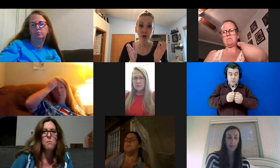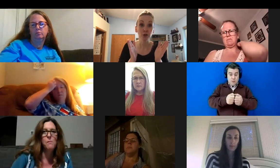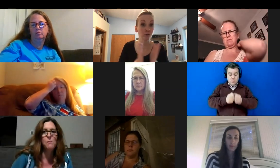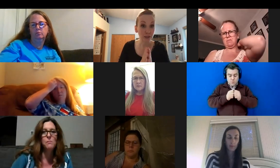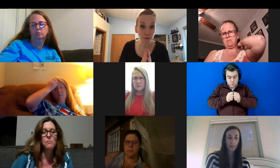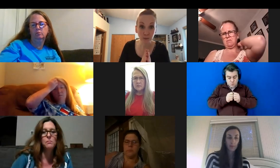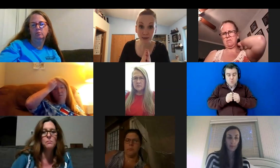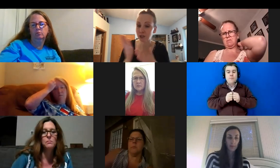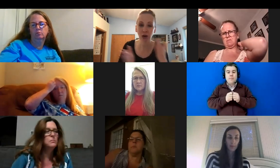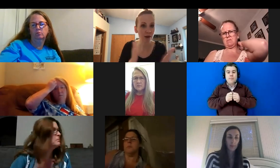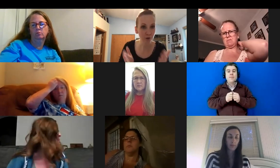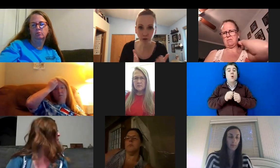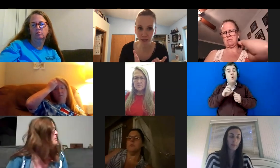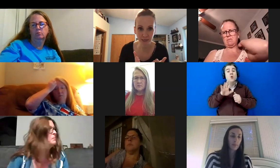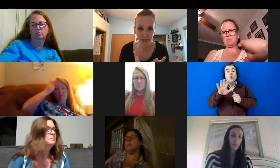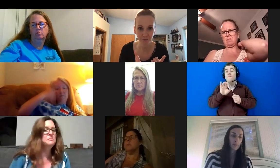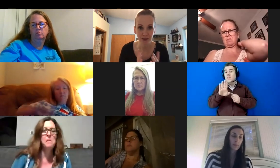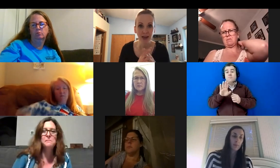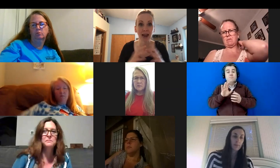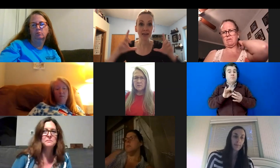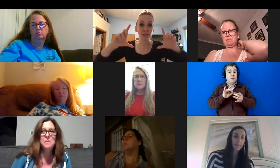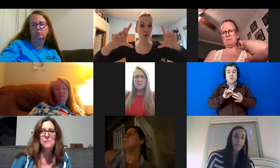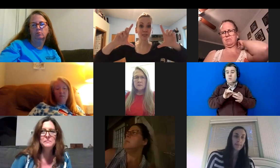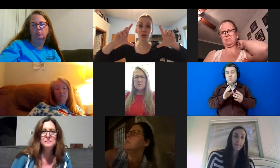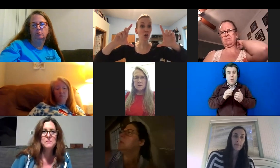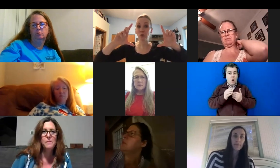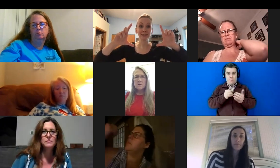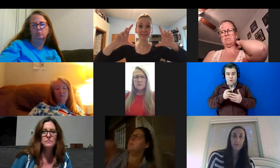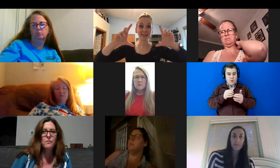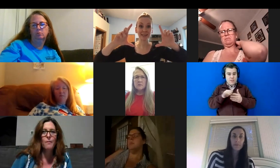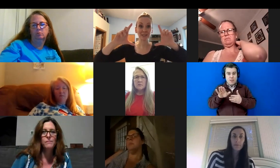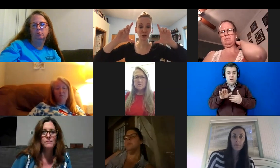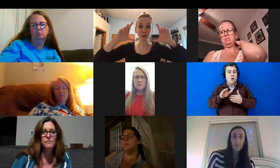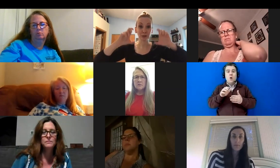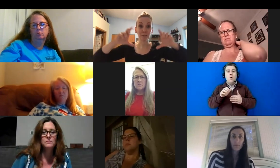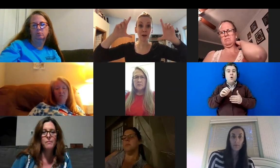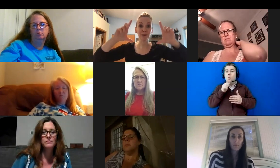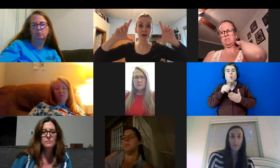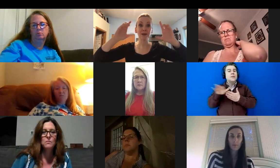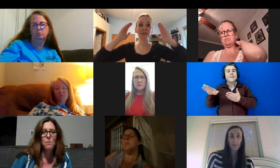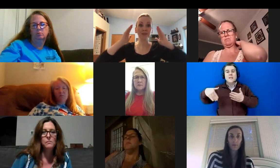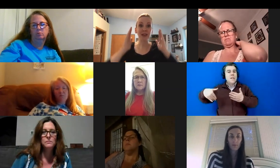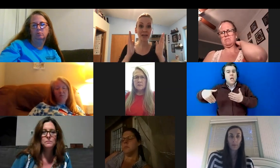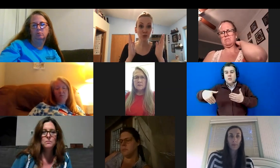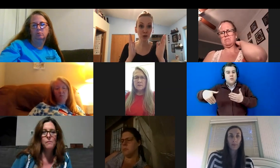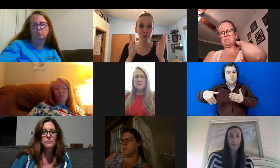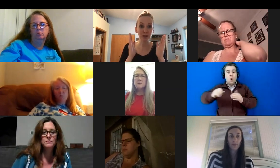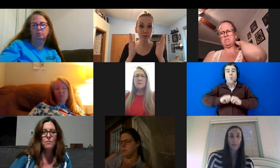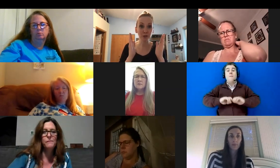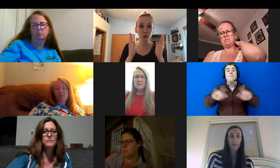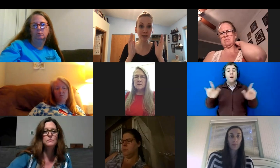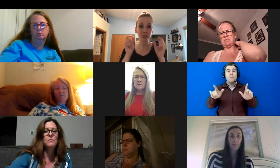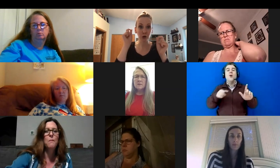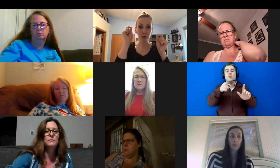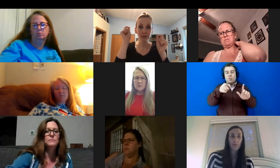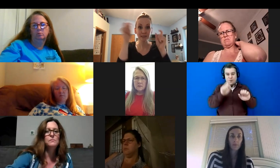or your Facebook message, however you're sending it. And it's not going to send. It's going to pop it up, and that's where you'll be able to